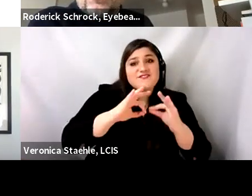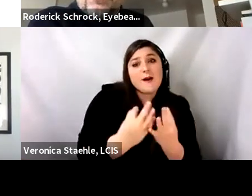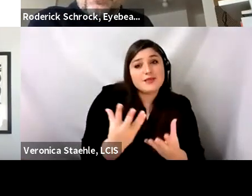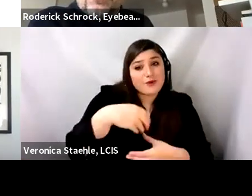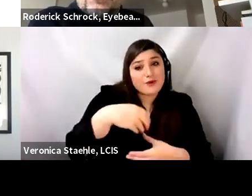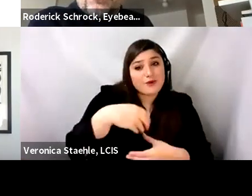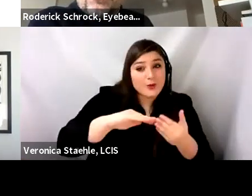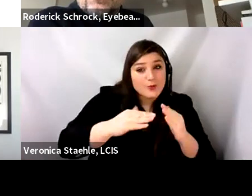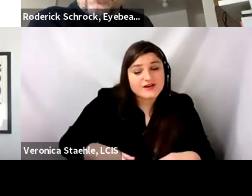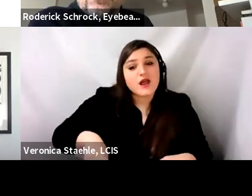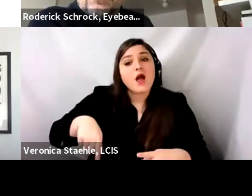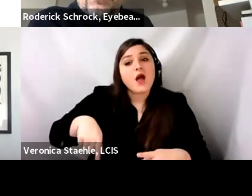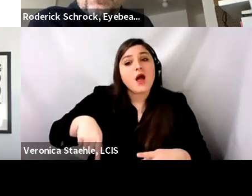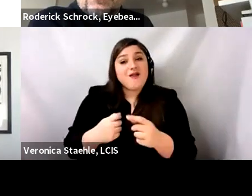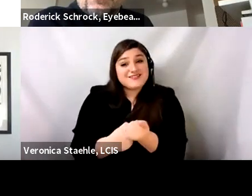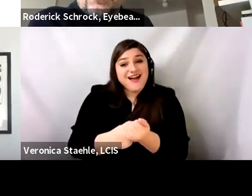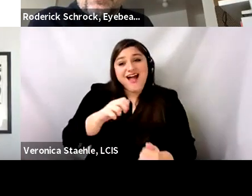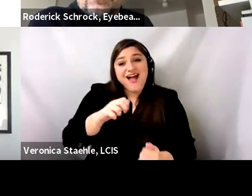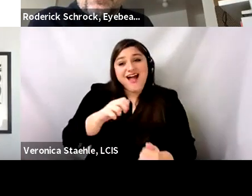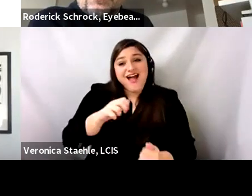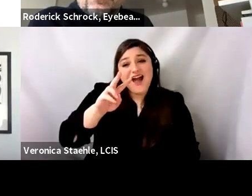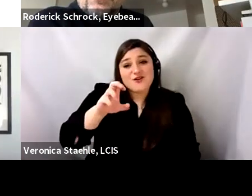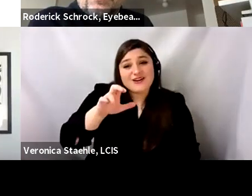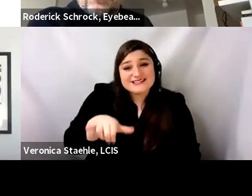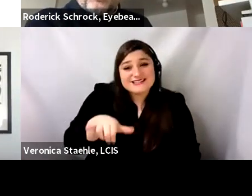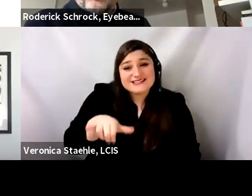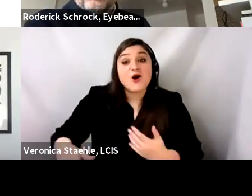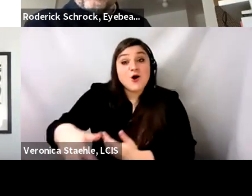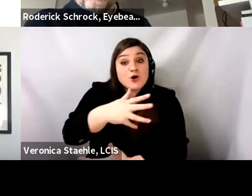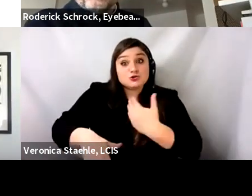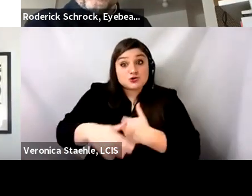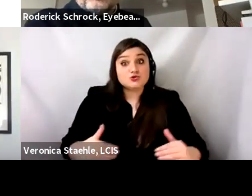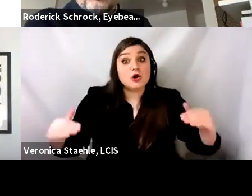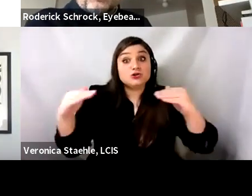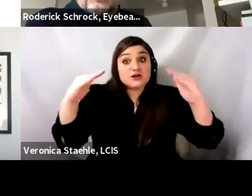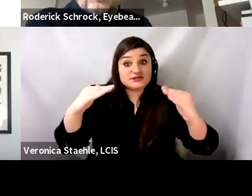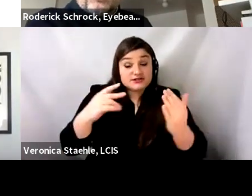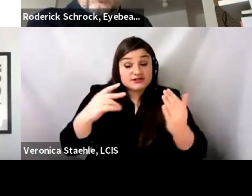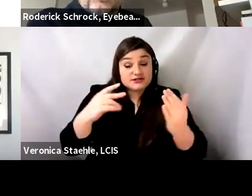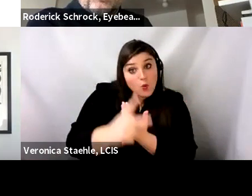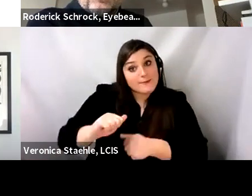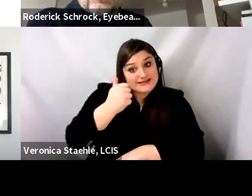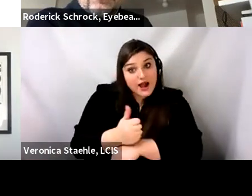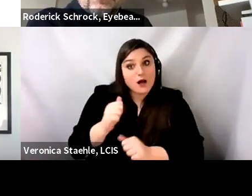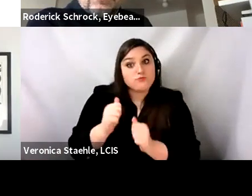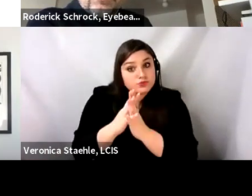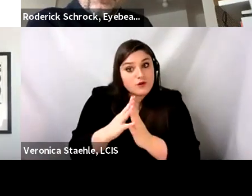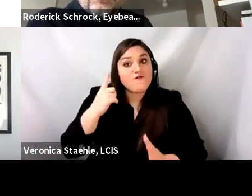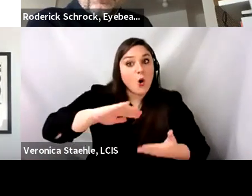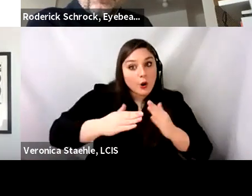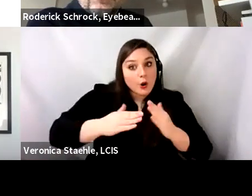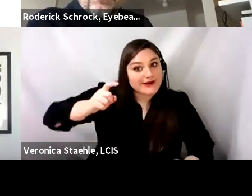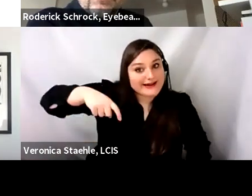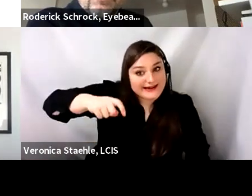advocacy and social justice campaigns that were clearly community rooted. And everything about